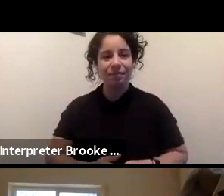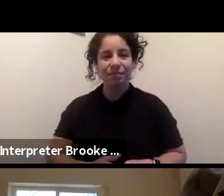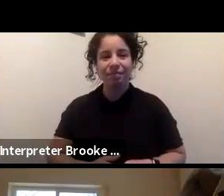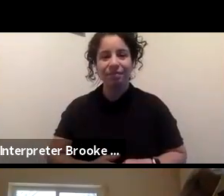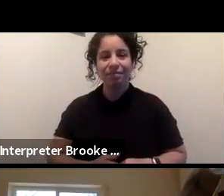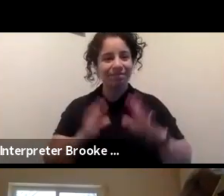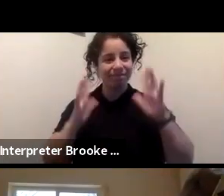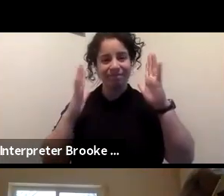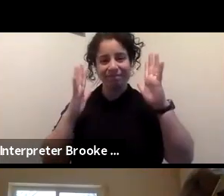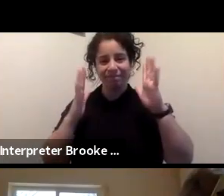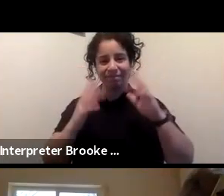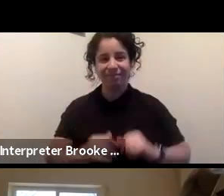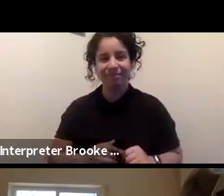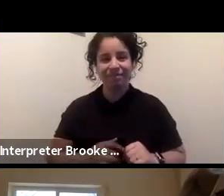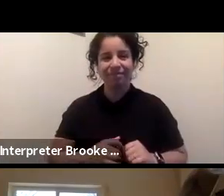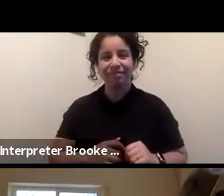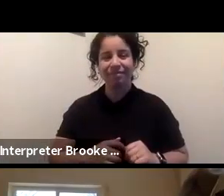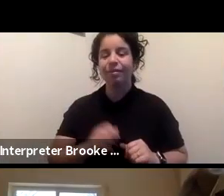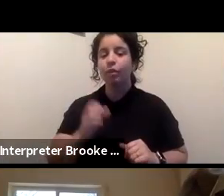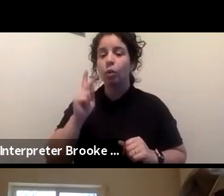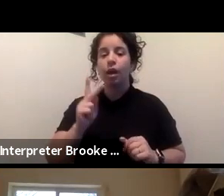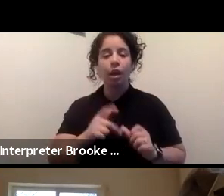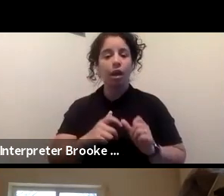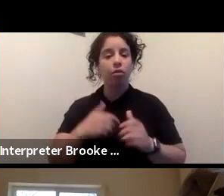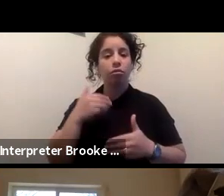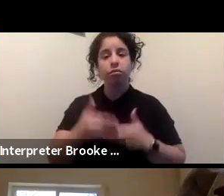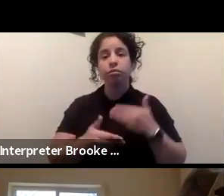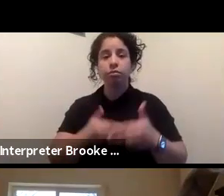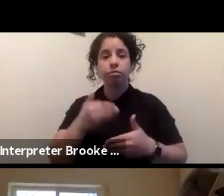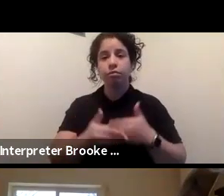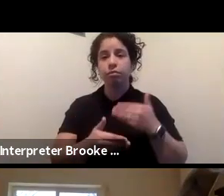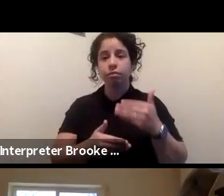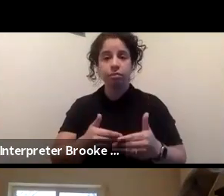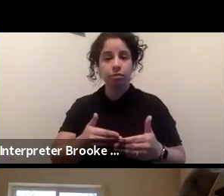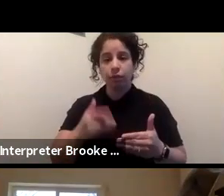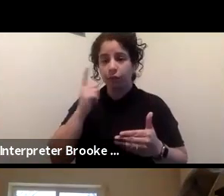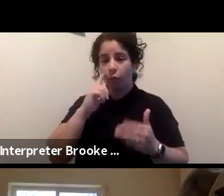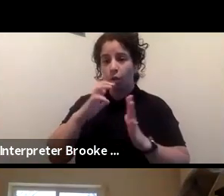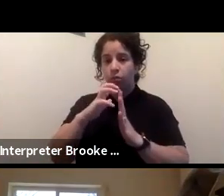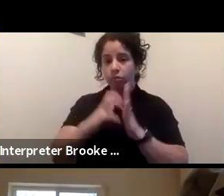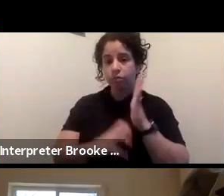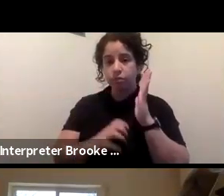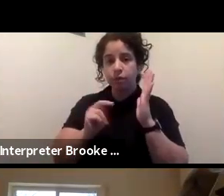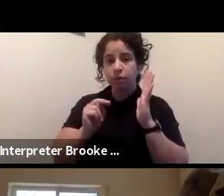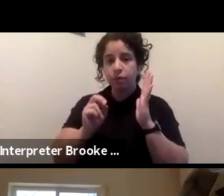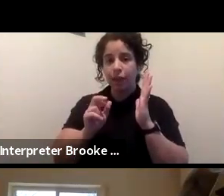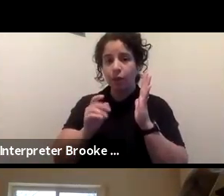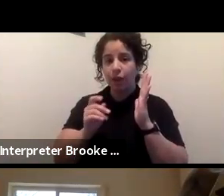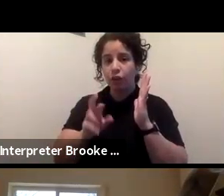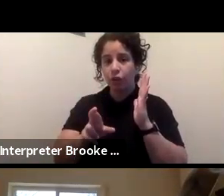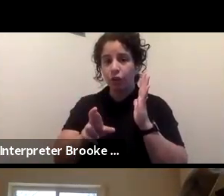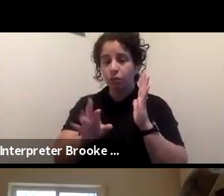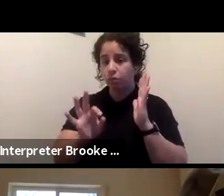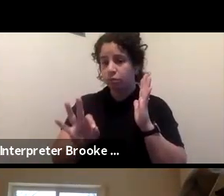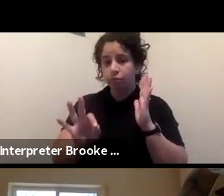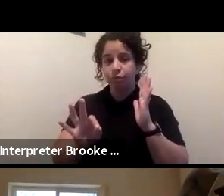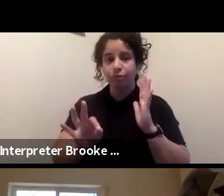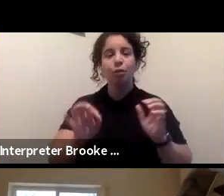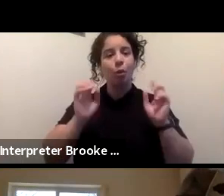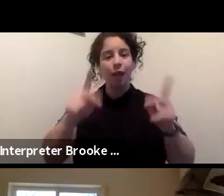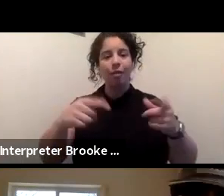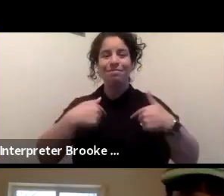Great. I think we'll just follow the flow for narrators. Does that work for folks? Cool. So this is Lindsay